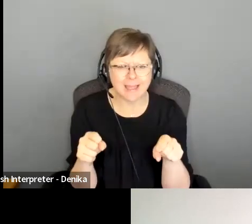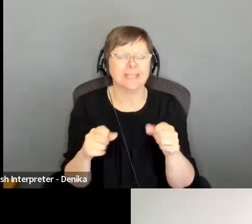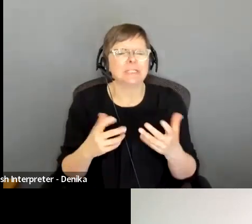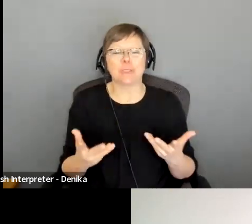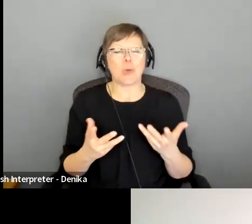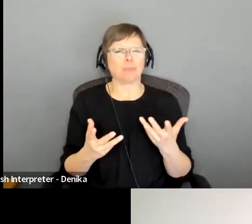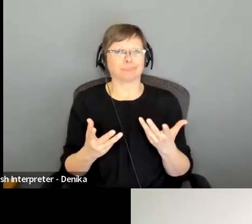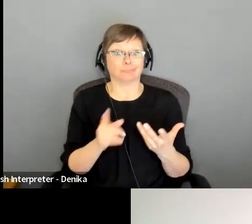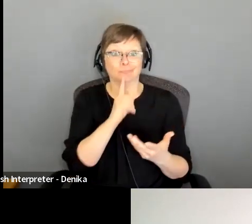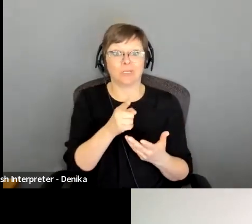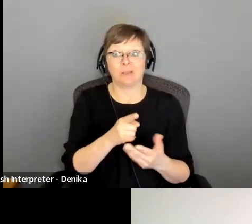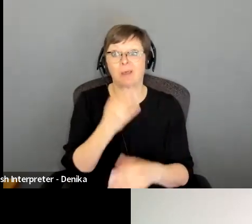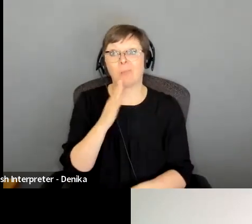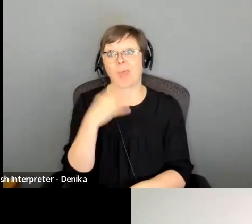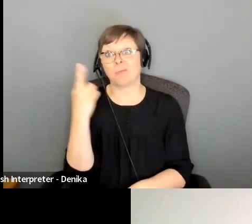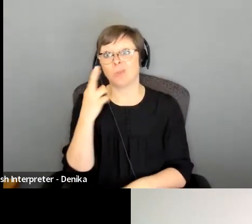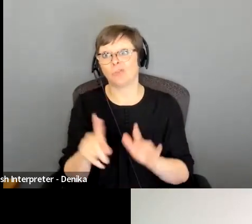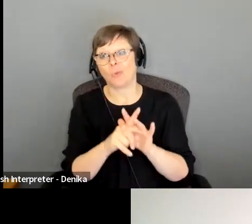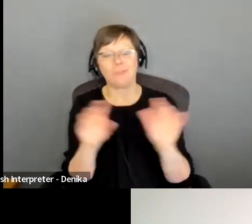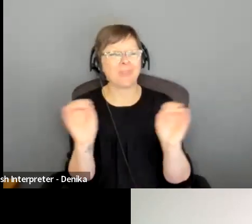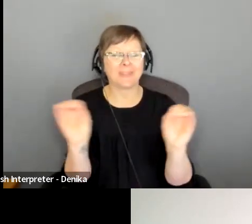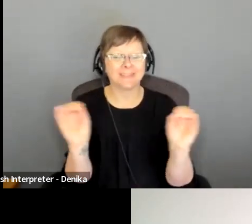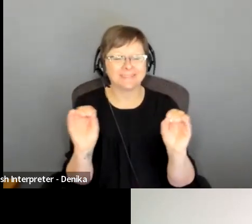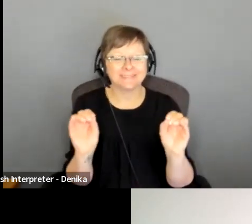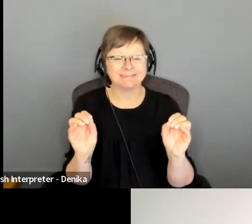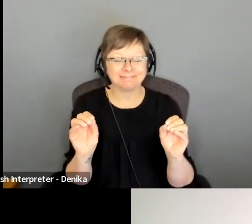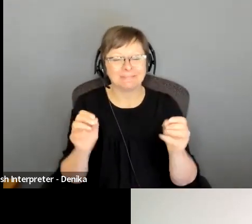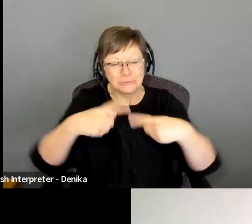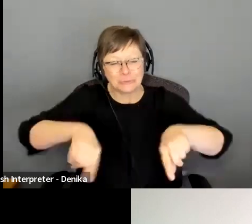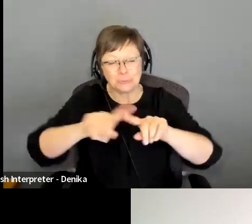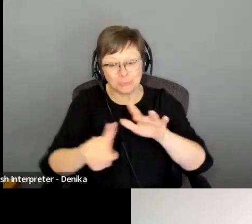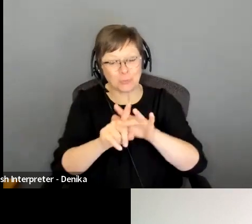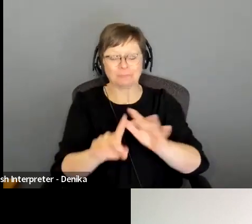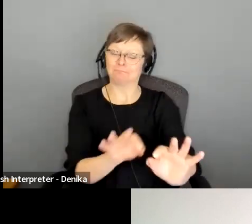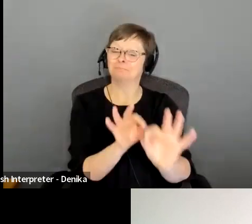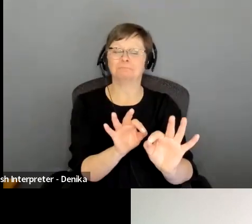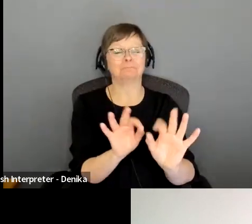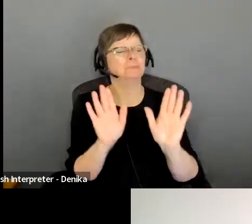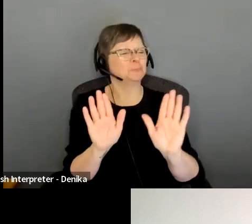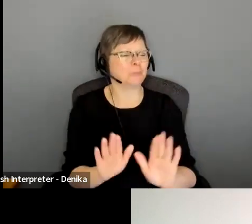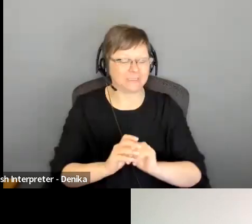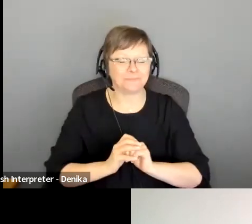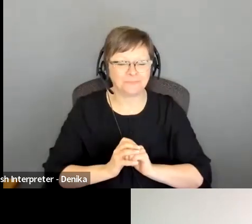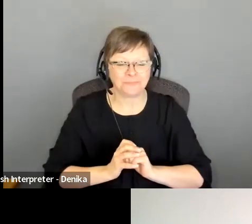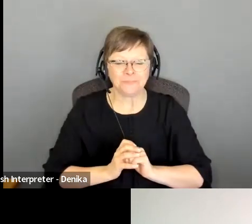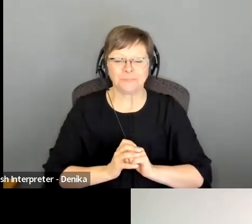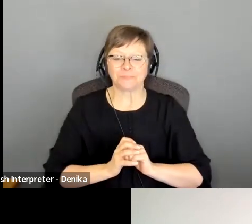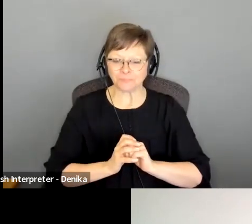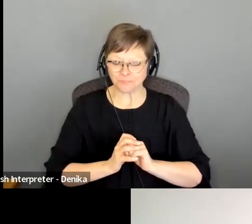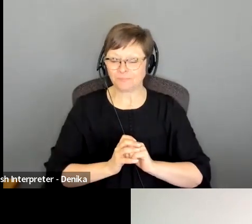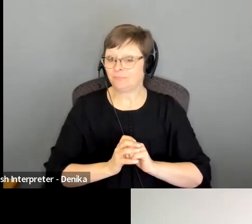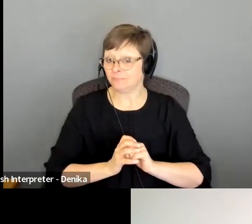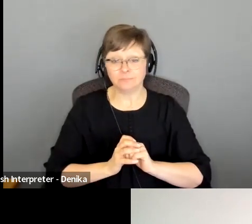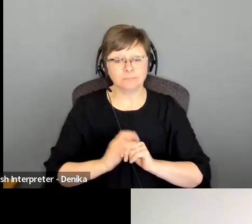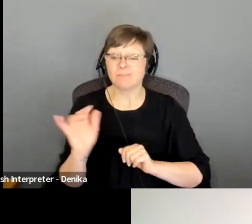there's no bad reason for being here. You being here is great. When what's motivated you, foster that. This also connects to, again, why we